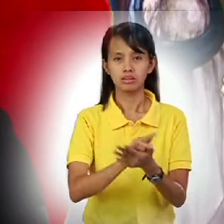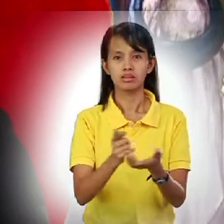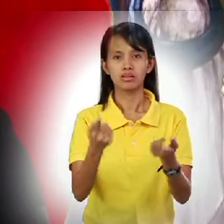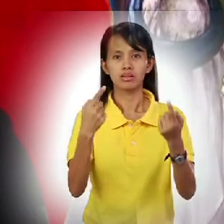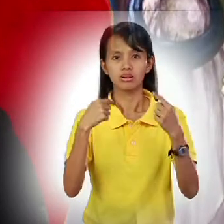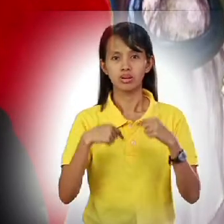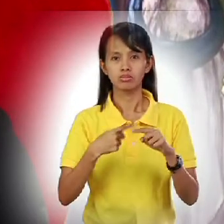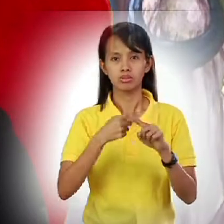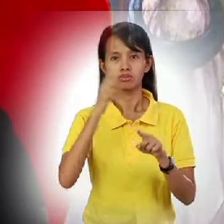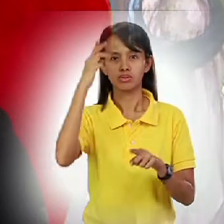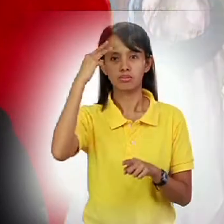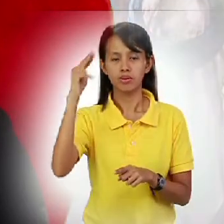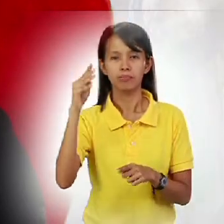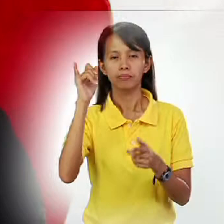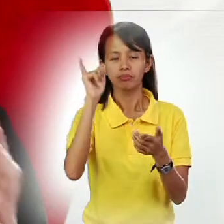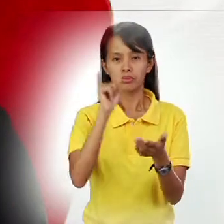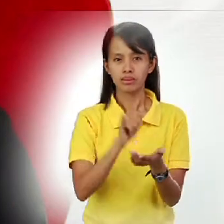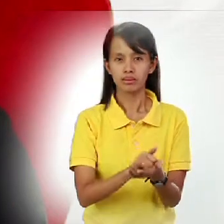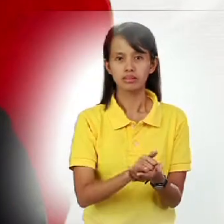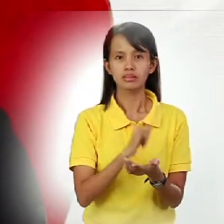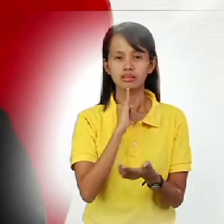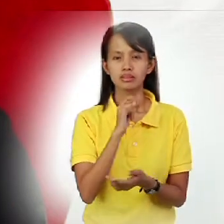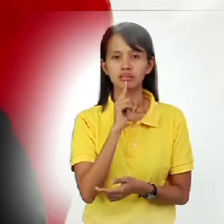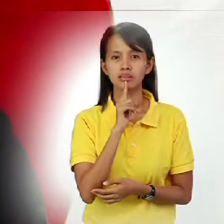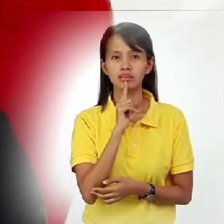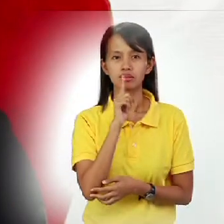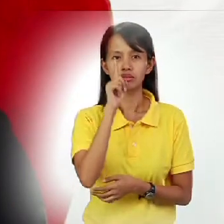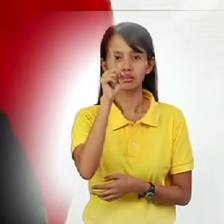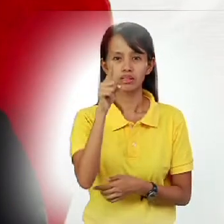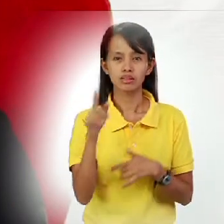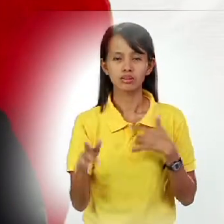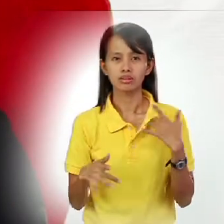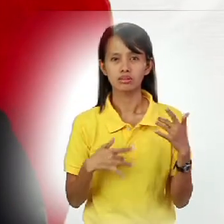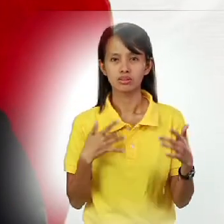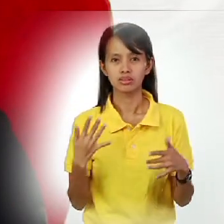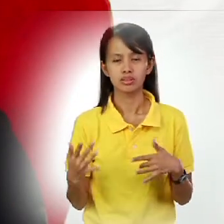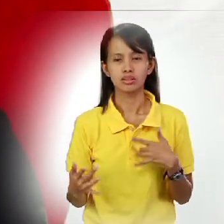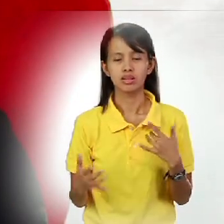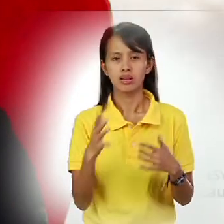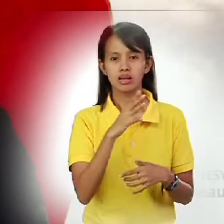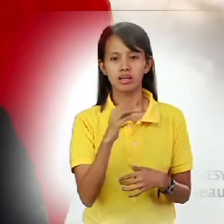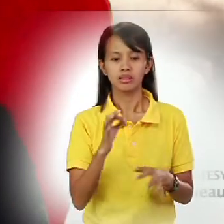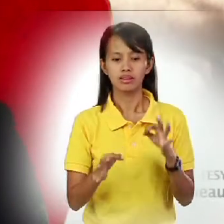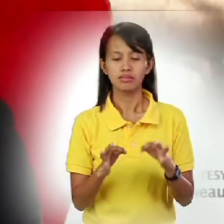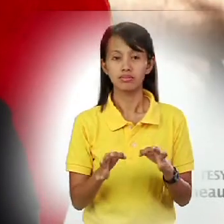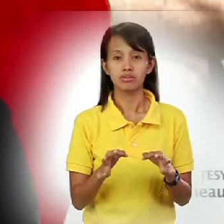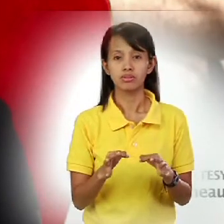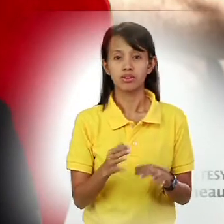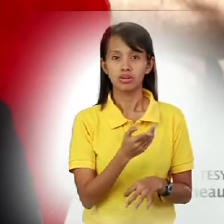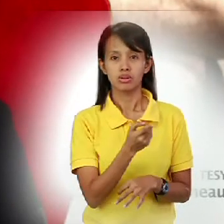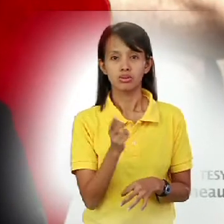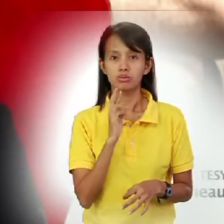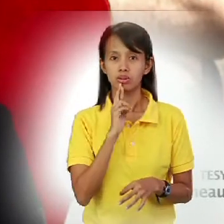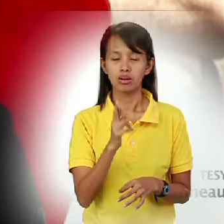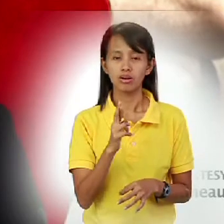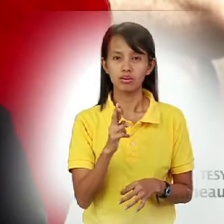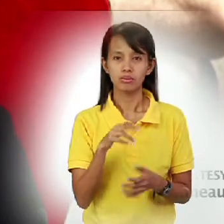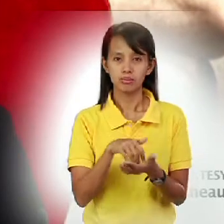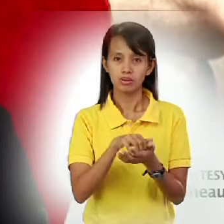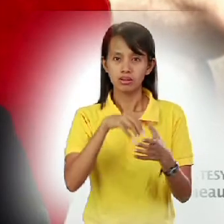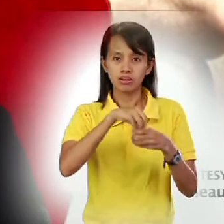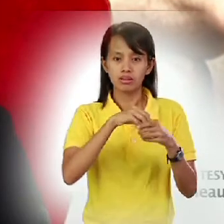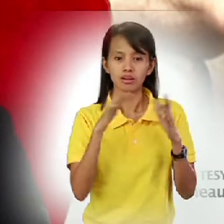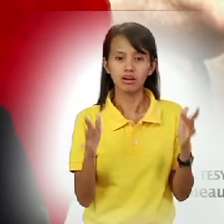that comes from him. This is a real concern. And if you are weak